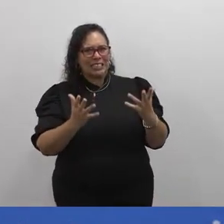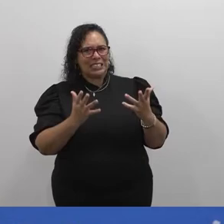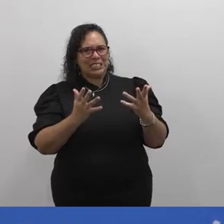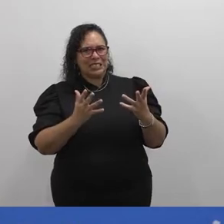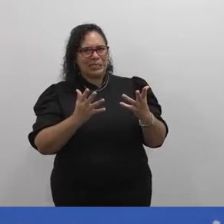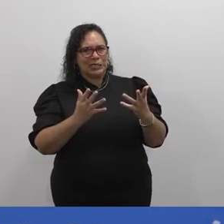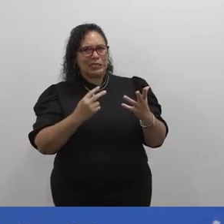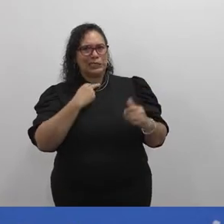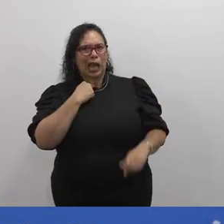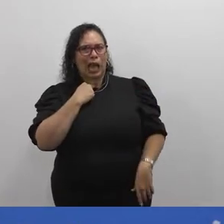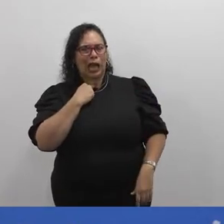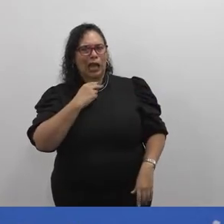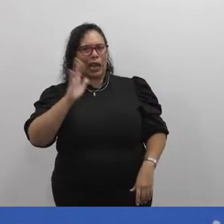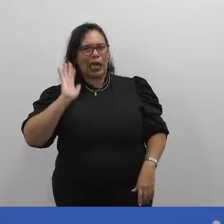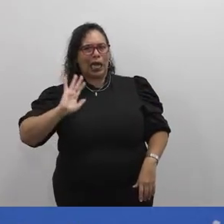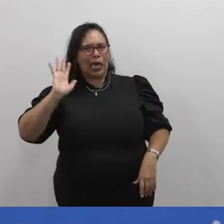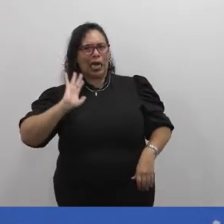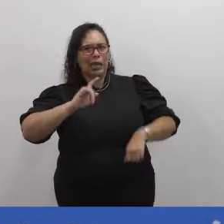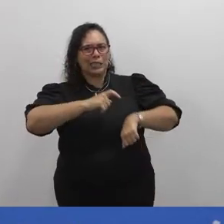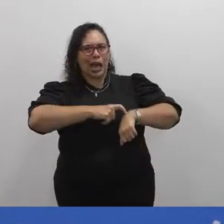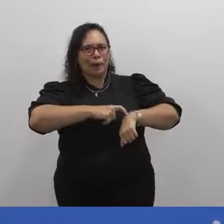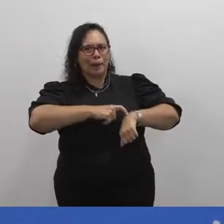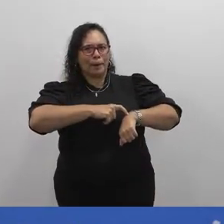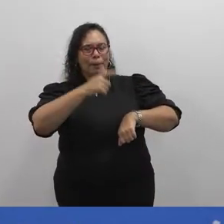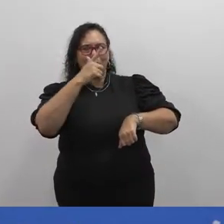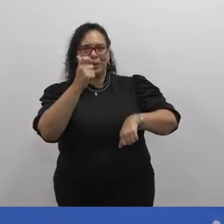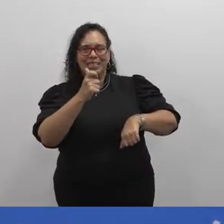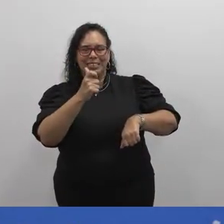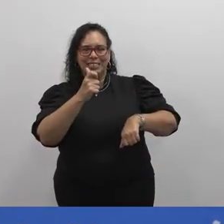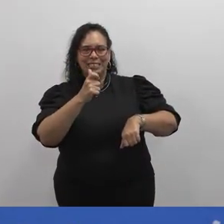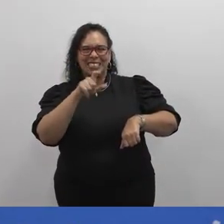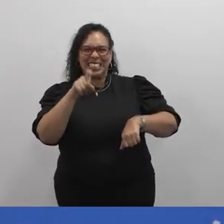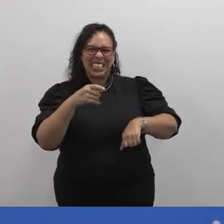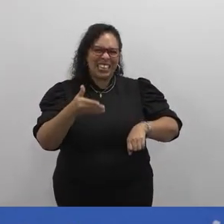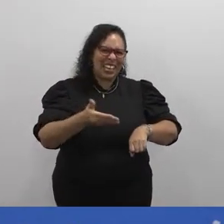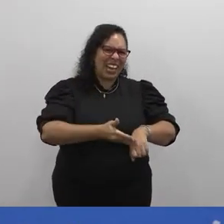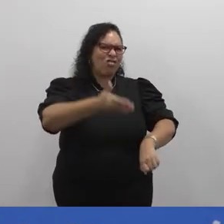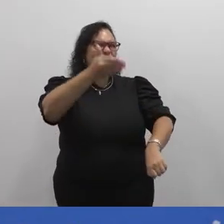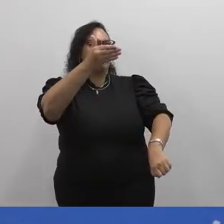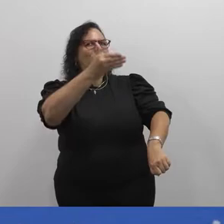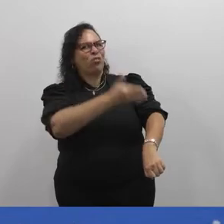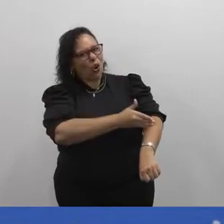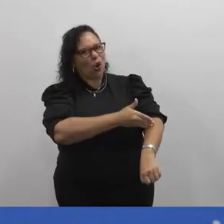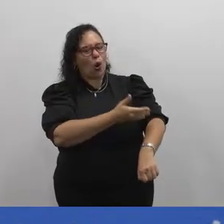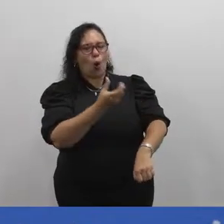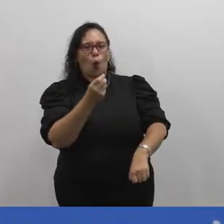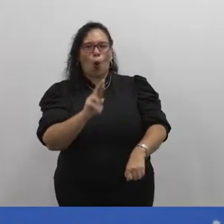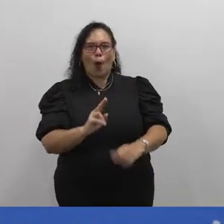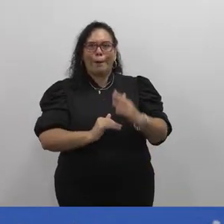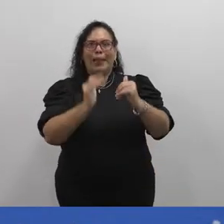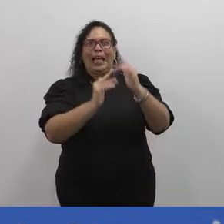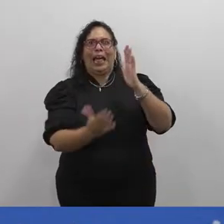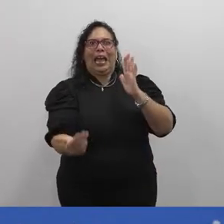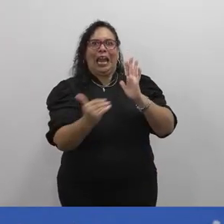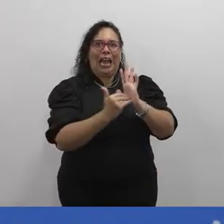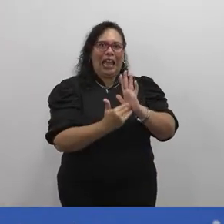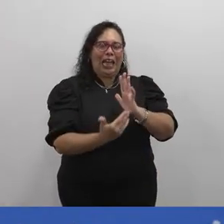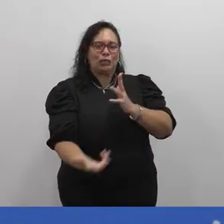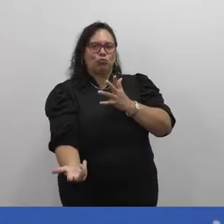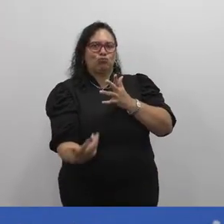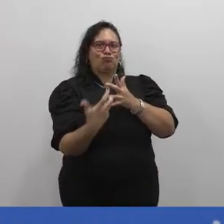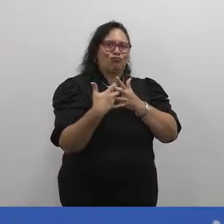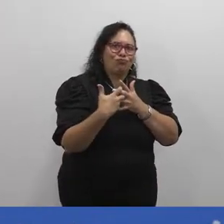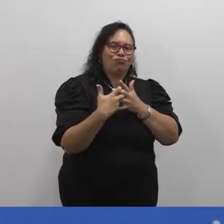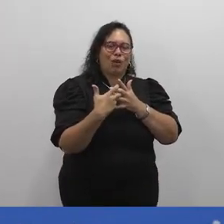in time because it takes a major renovation or a complete rebuild to align with what